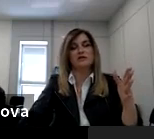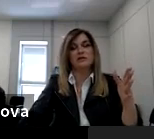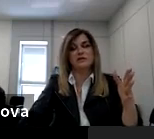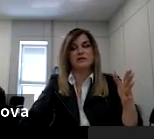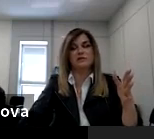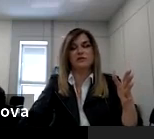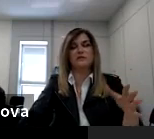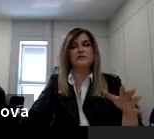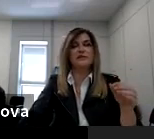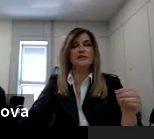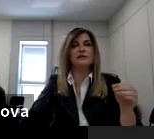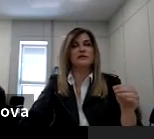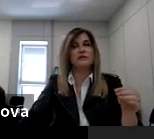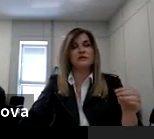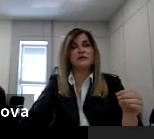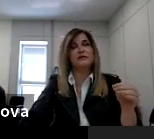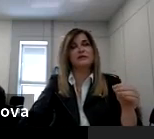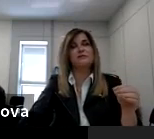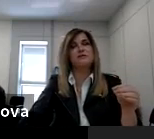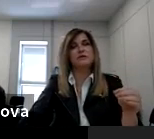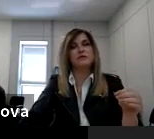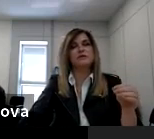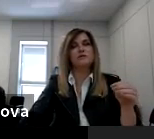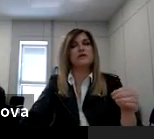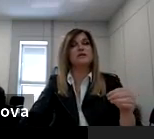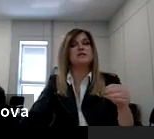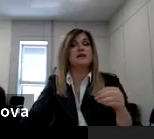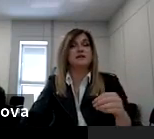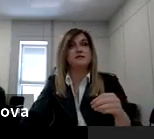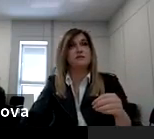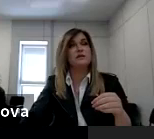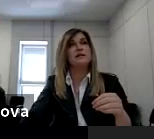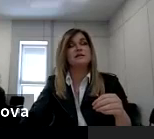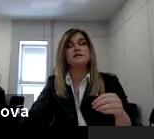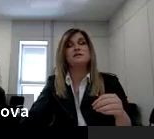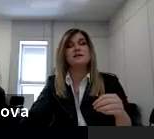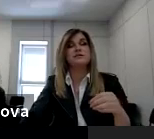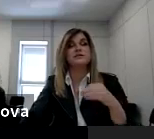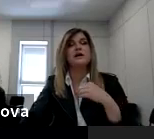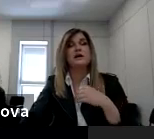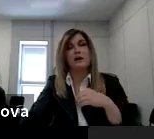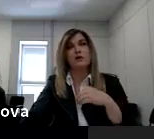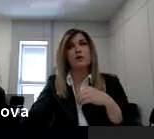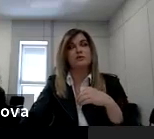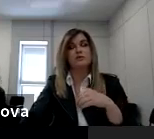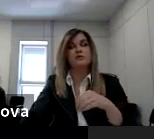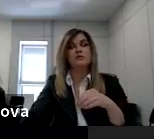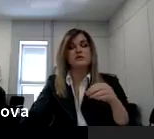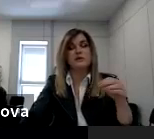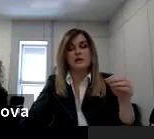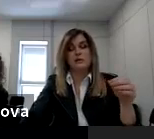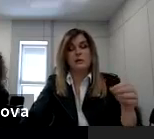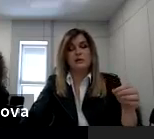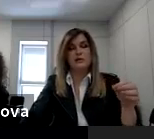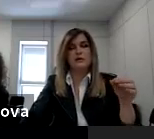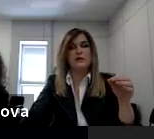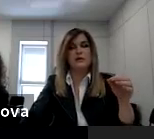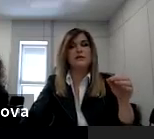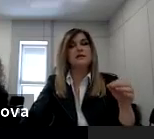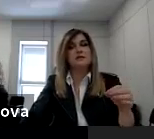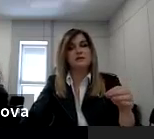our engineers, they work very closely in a close contact with designers, with lighting designers, our own, of course,